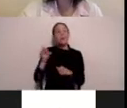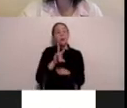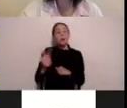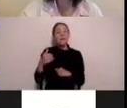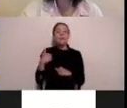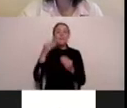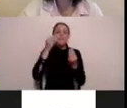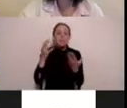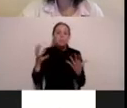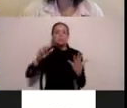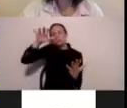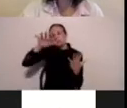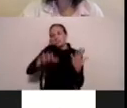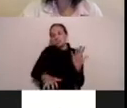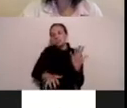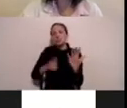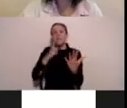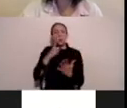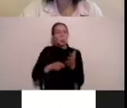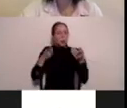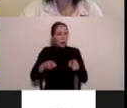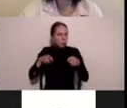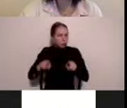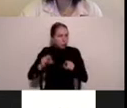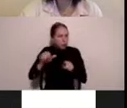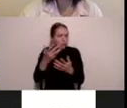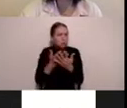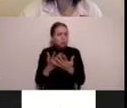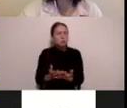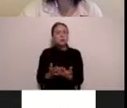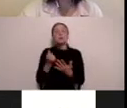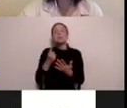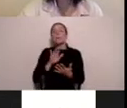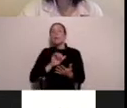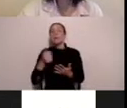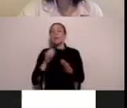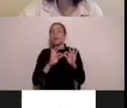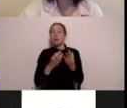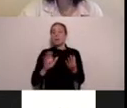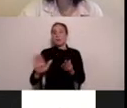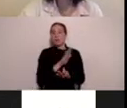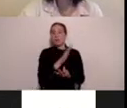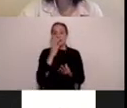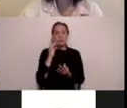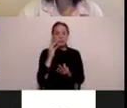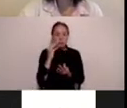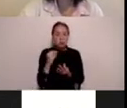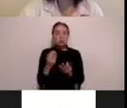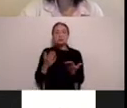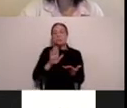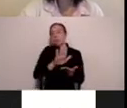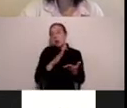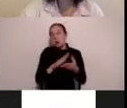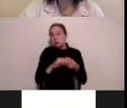expect from newborn screening, family experiences with newborn screening if you're interested in learning about family stories. You can also find details on state